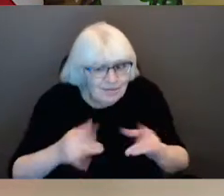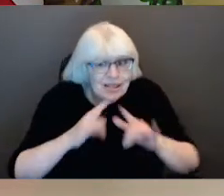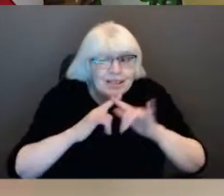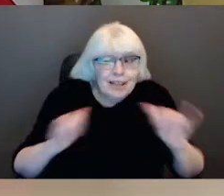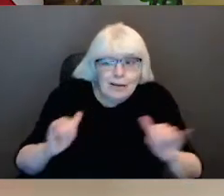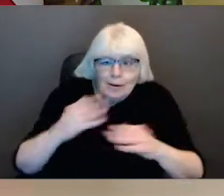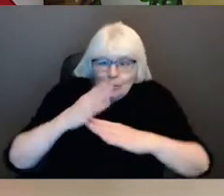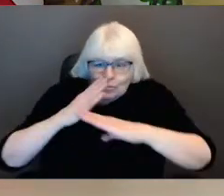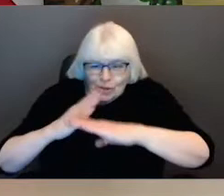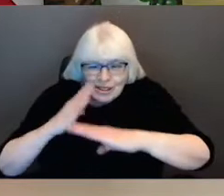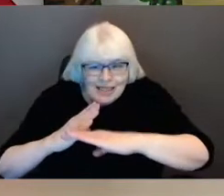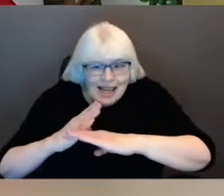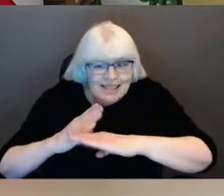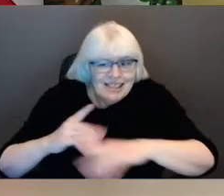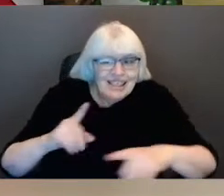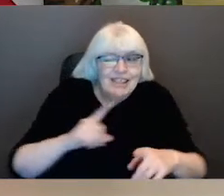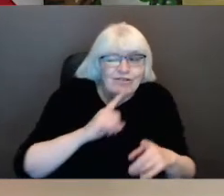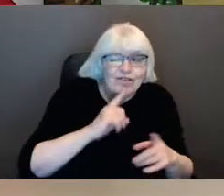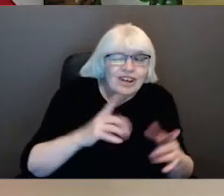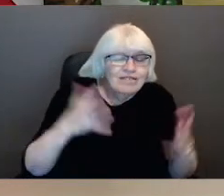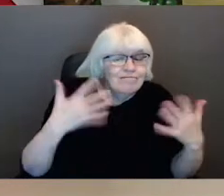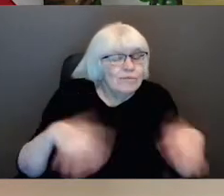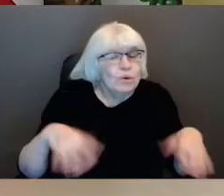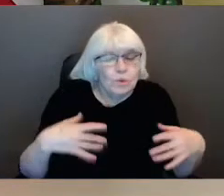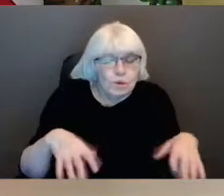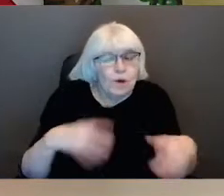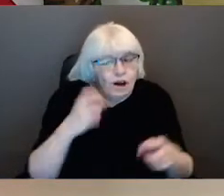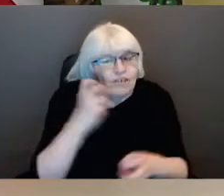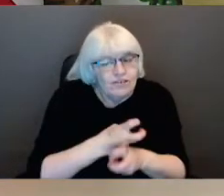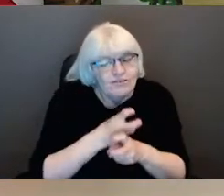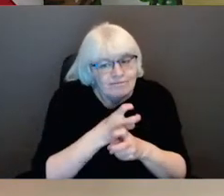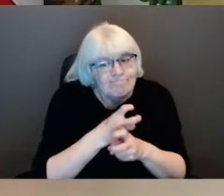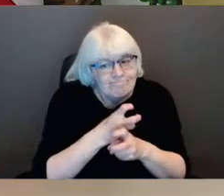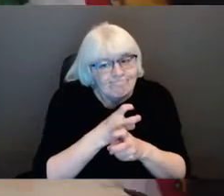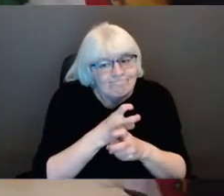is really hard. Thank you both.